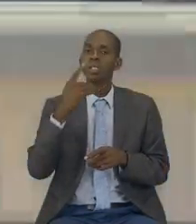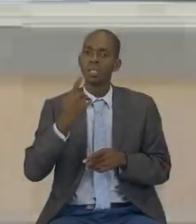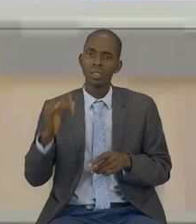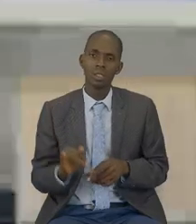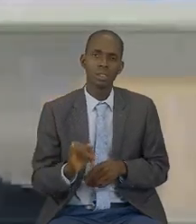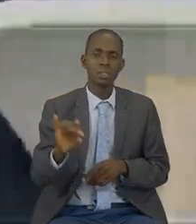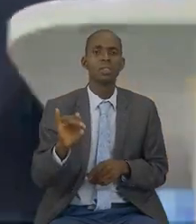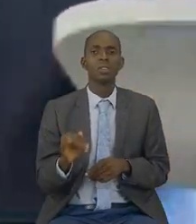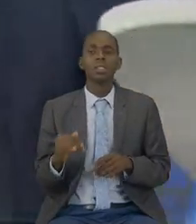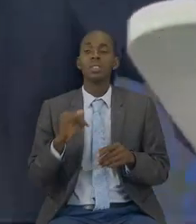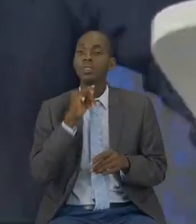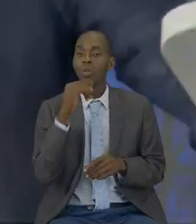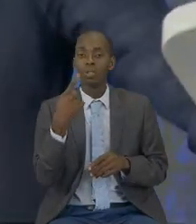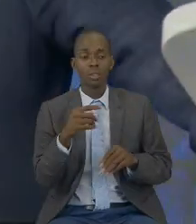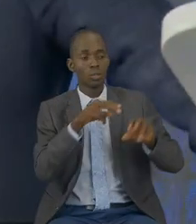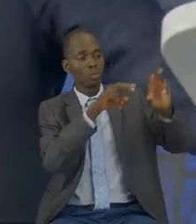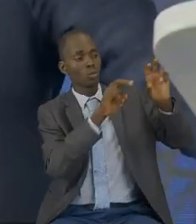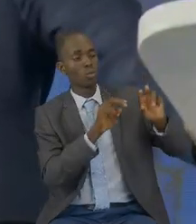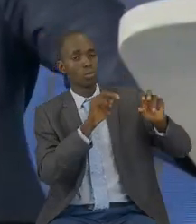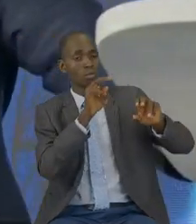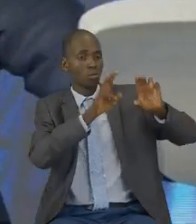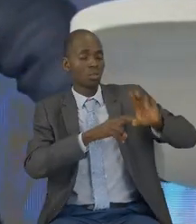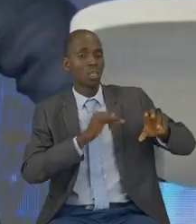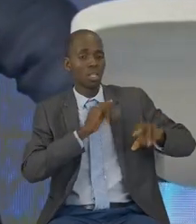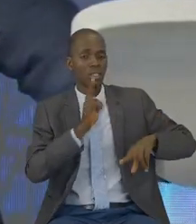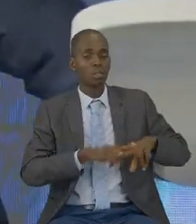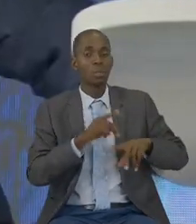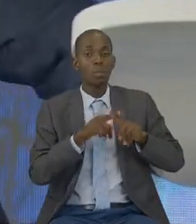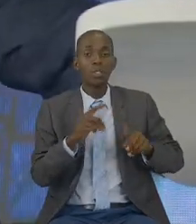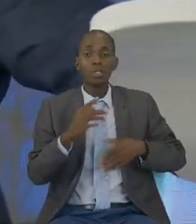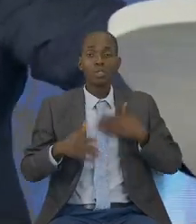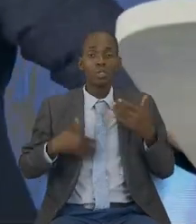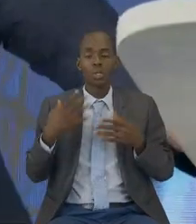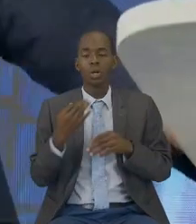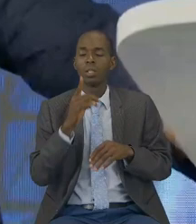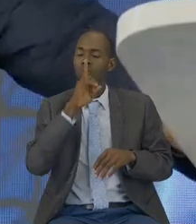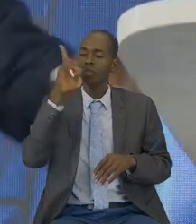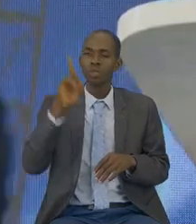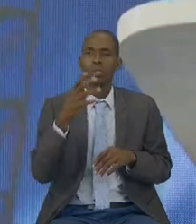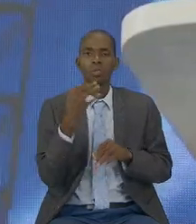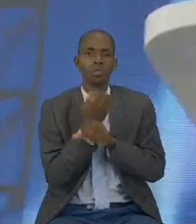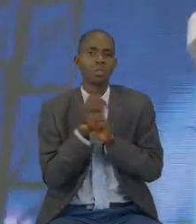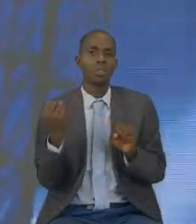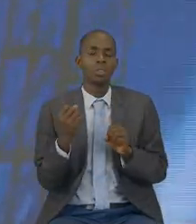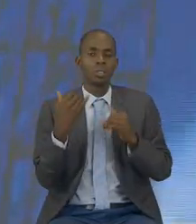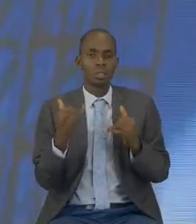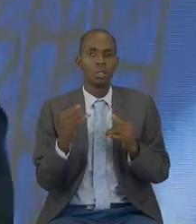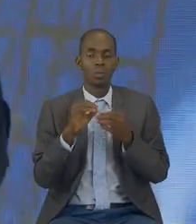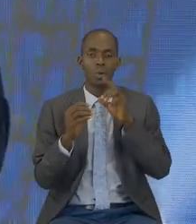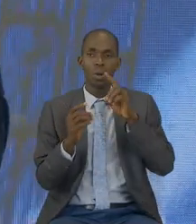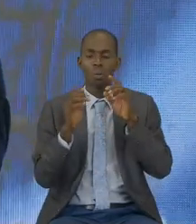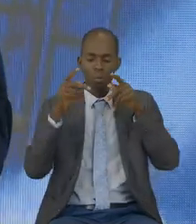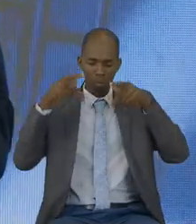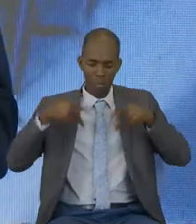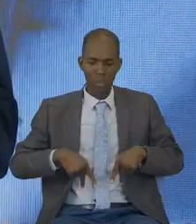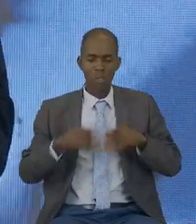sit, the joy and the assurance of salvation. And therefore, Lord, personal prayer, restore unto